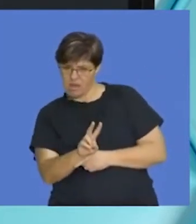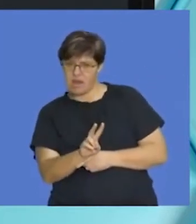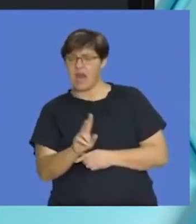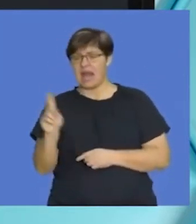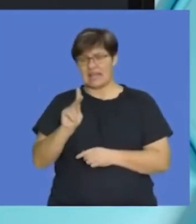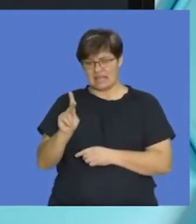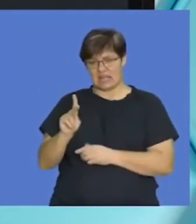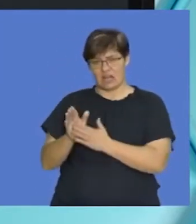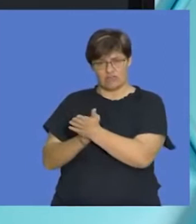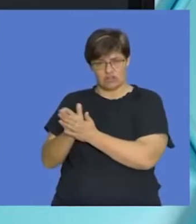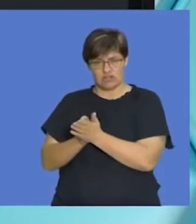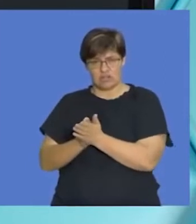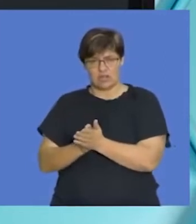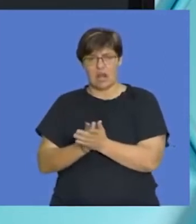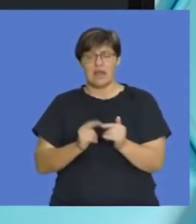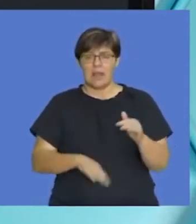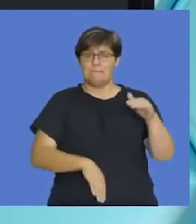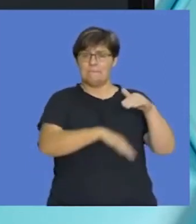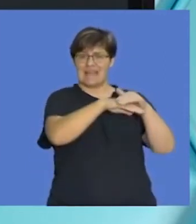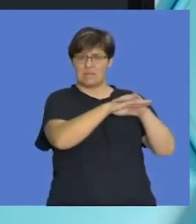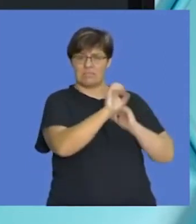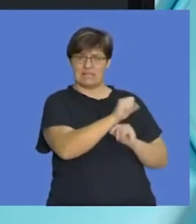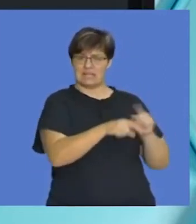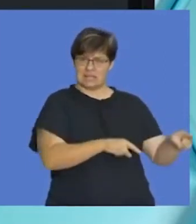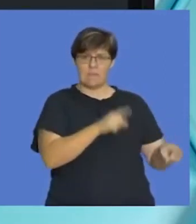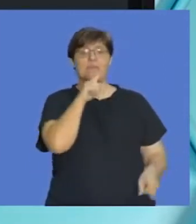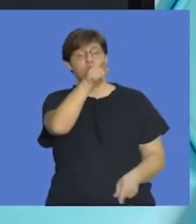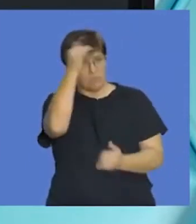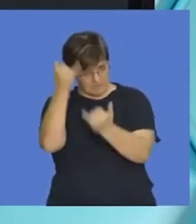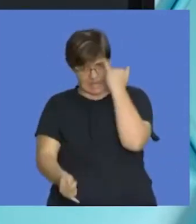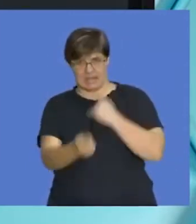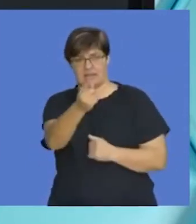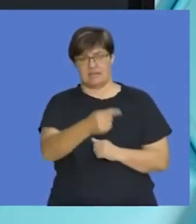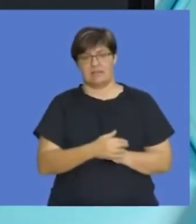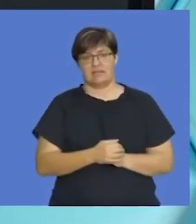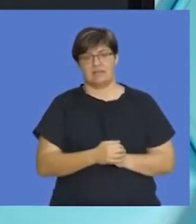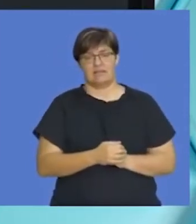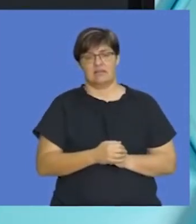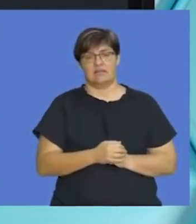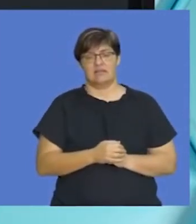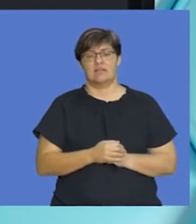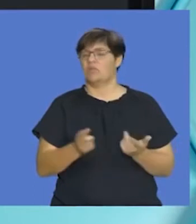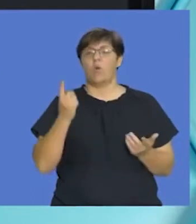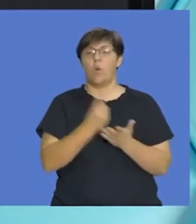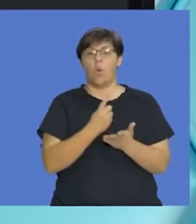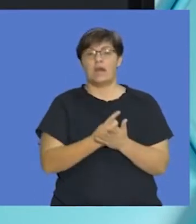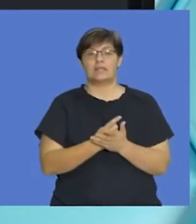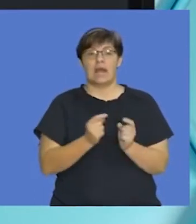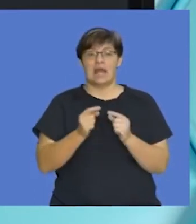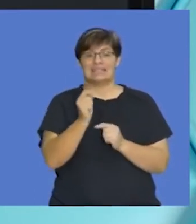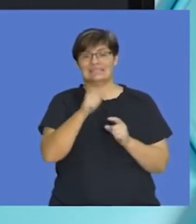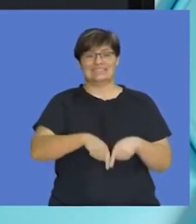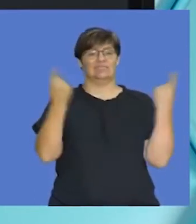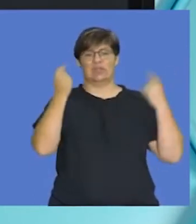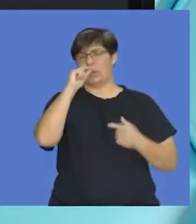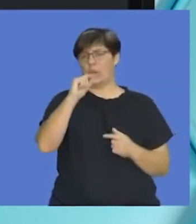you work out the kinetic friction to be bigger than the maximum static friction, you've made a mistake, okay? It doesn't always have to be